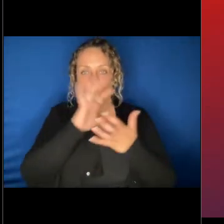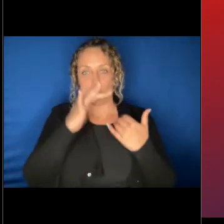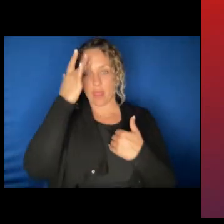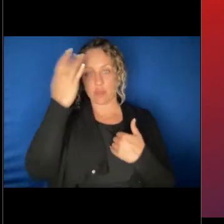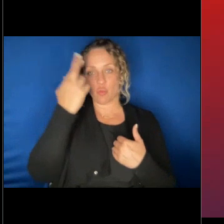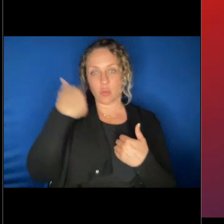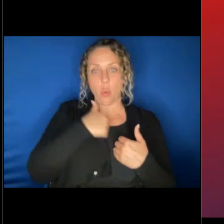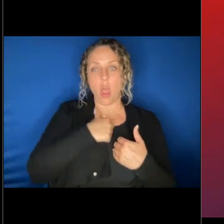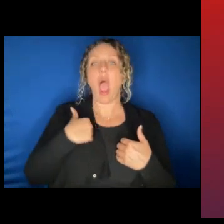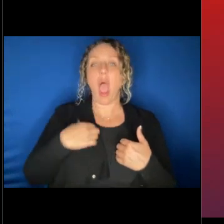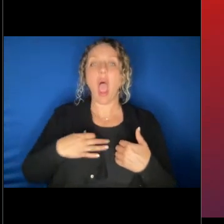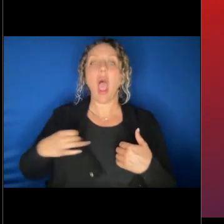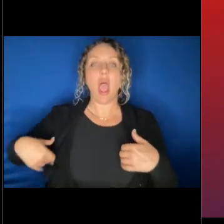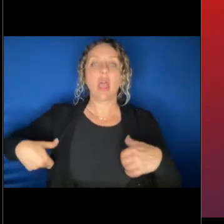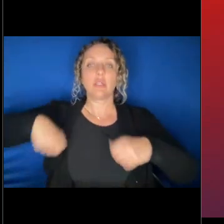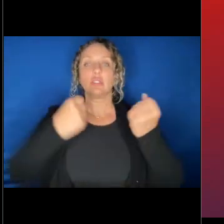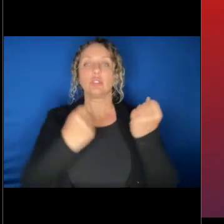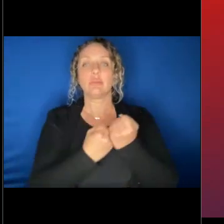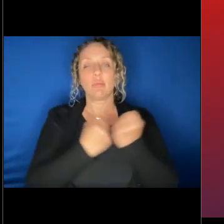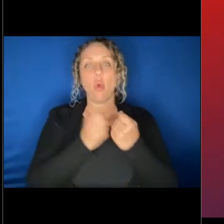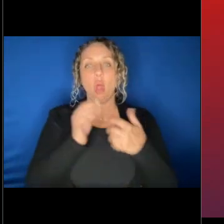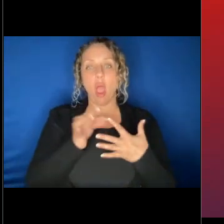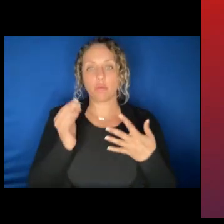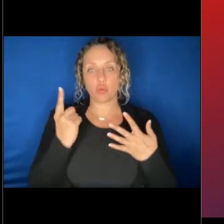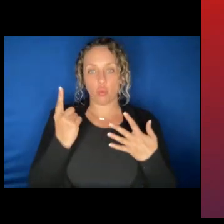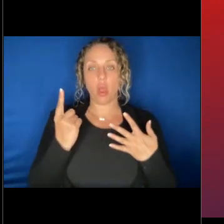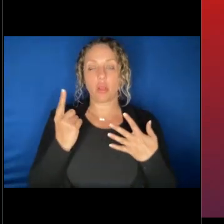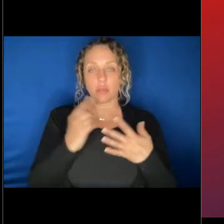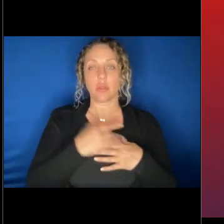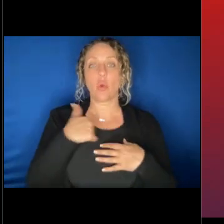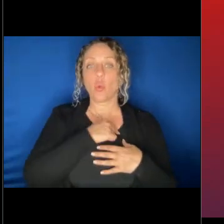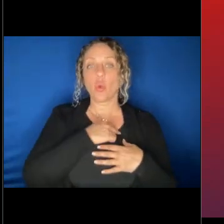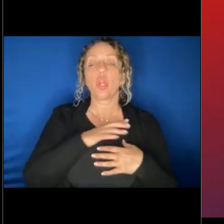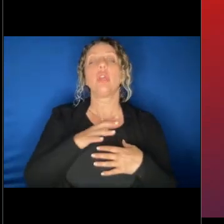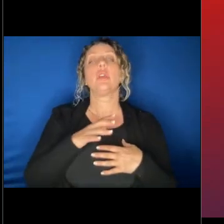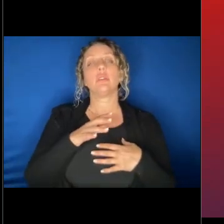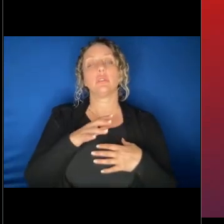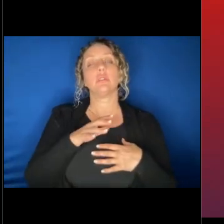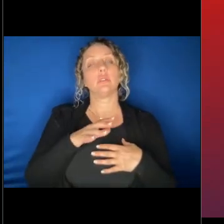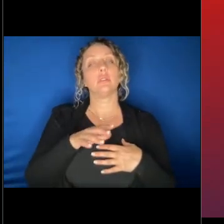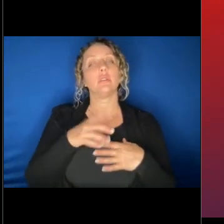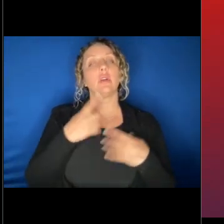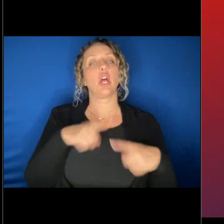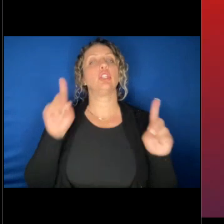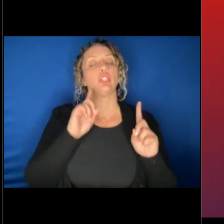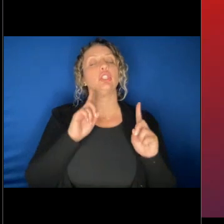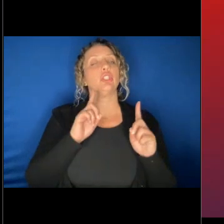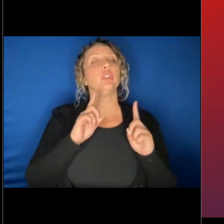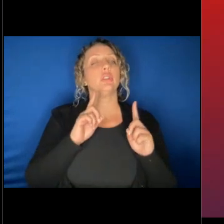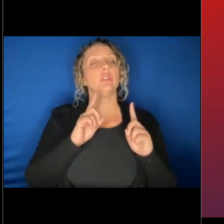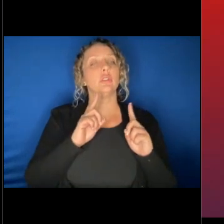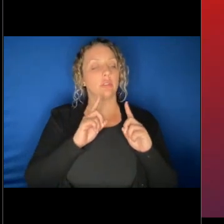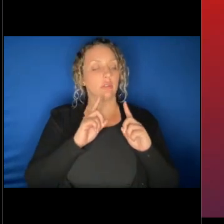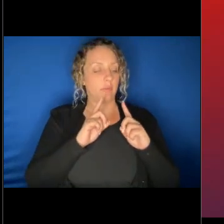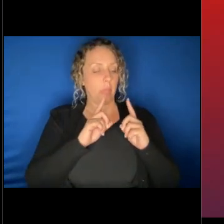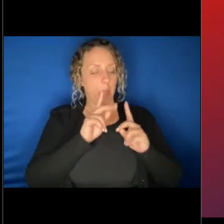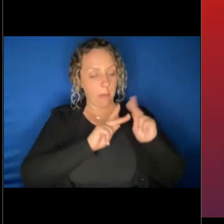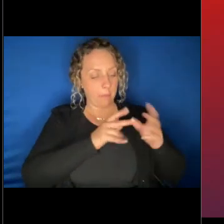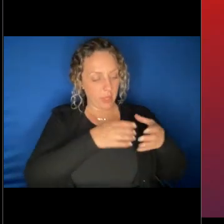supported option 1 beforehand. We achieve population parity, groups are maintained, we